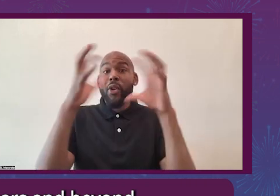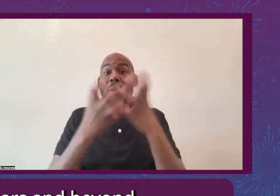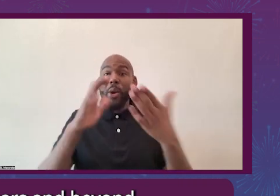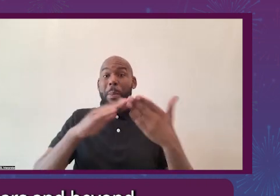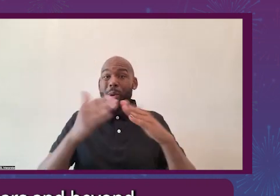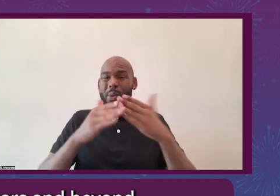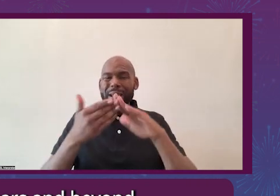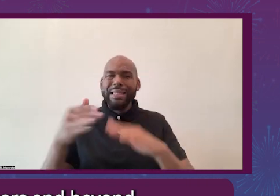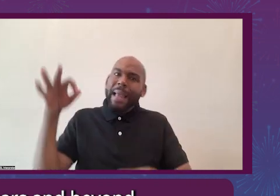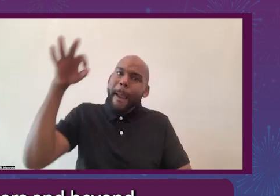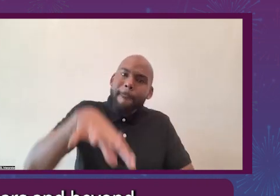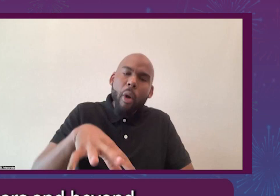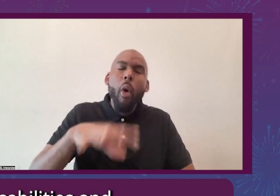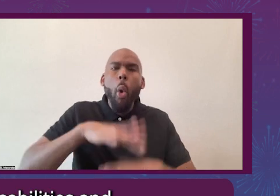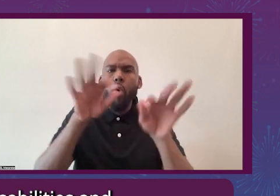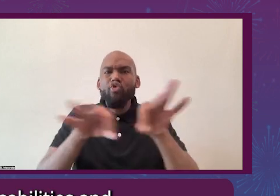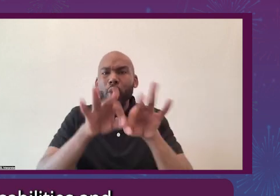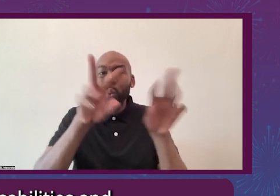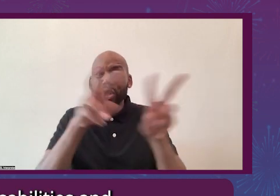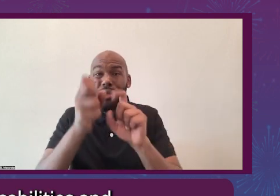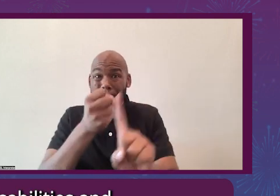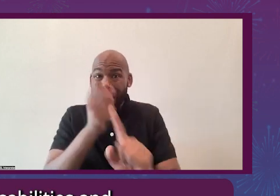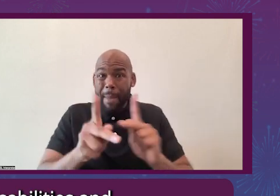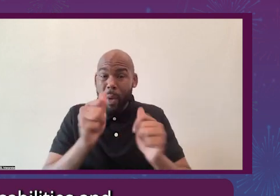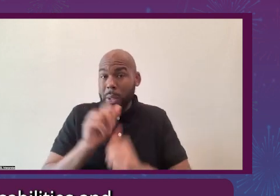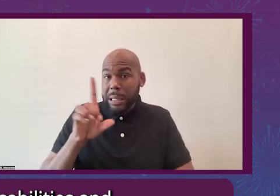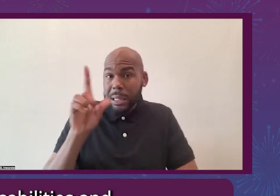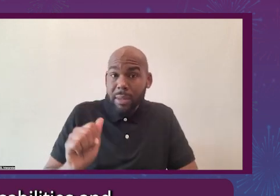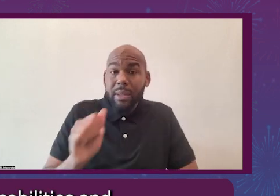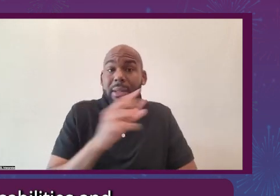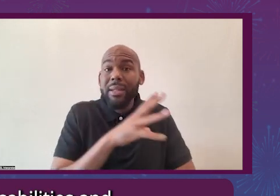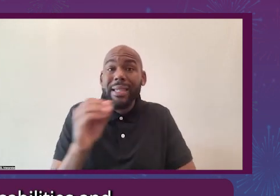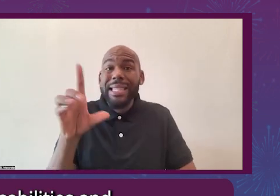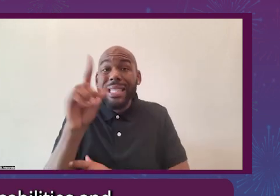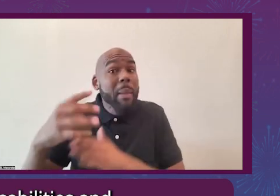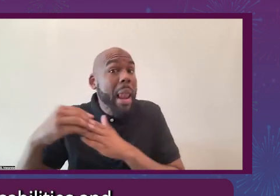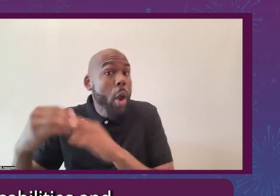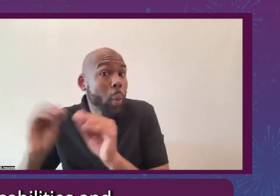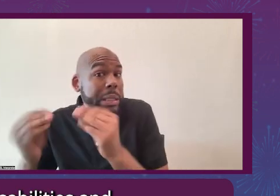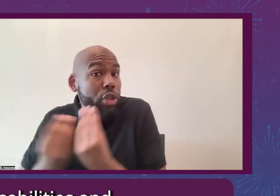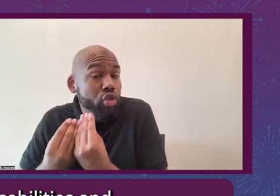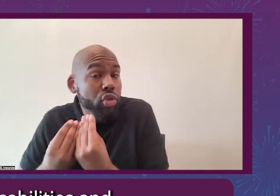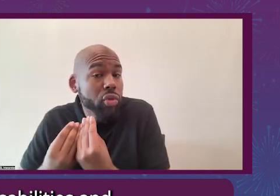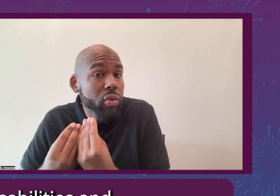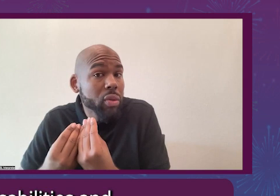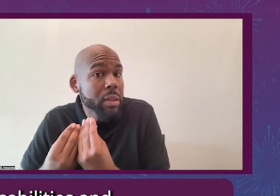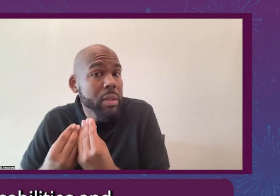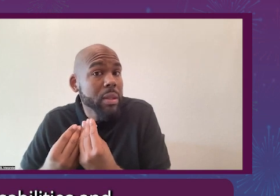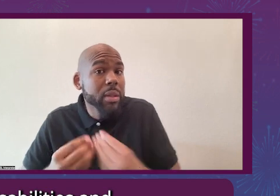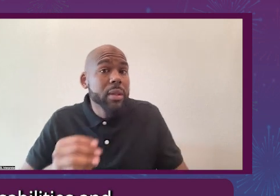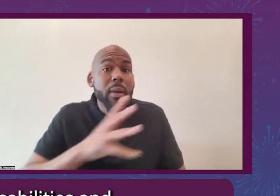Our global community's input on the critical issues affecting people with disabilities and disability-led